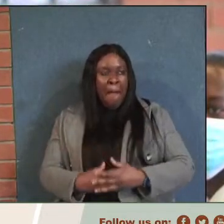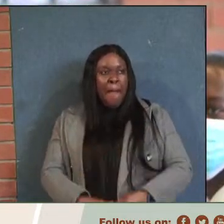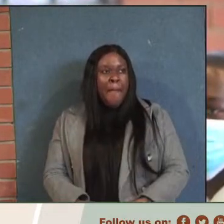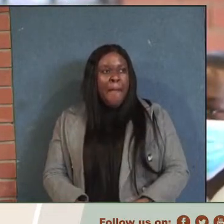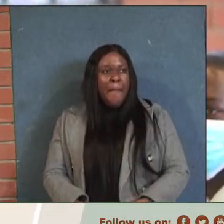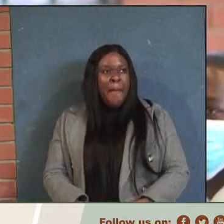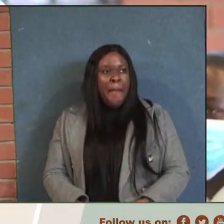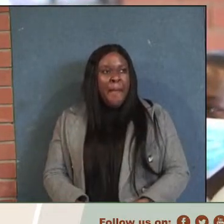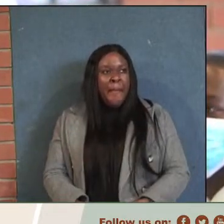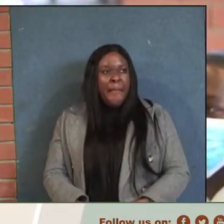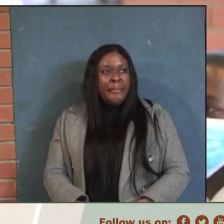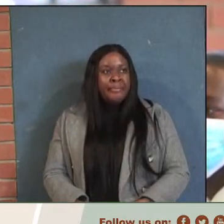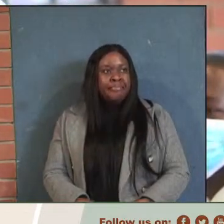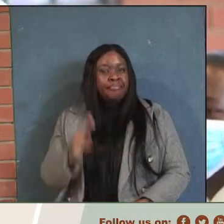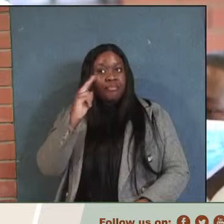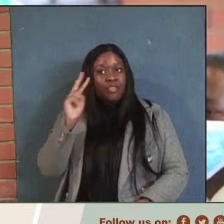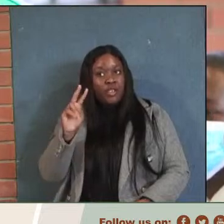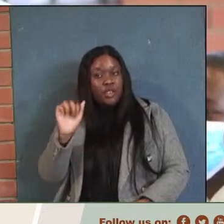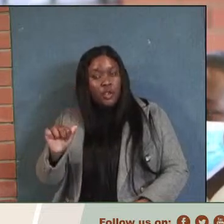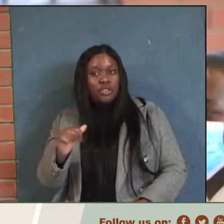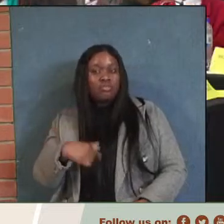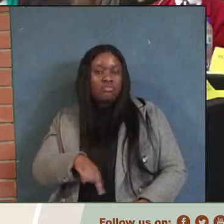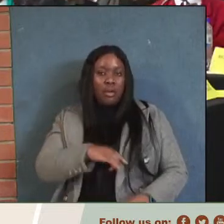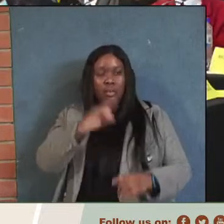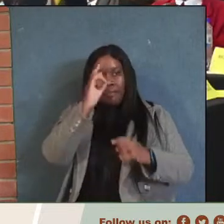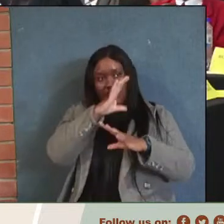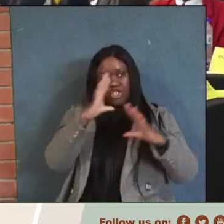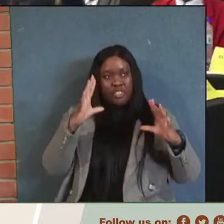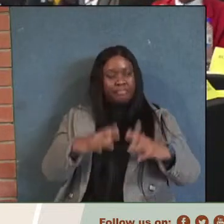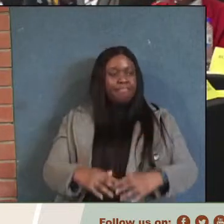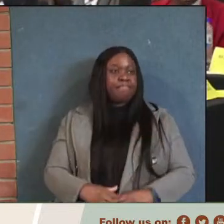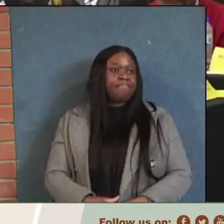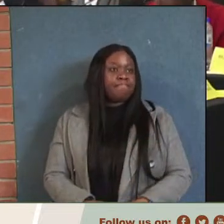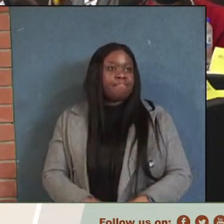view, our vision. Thank you.